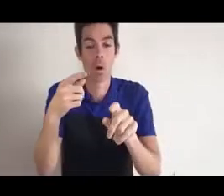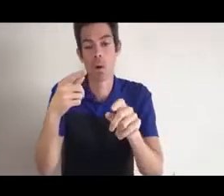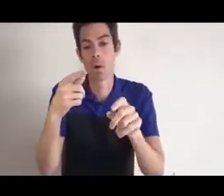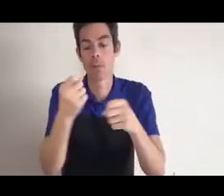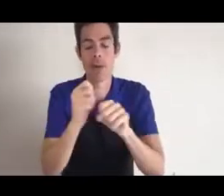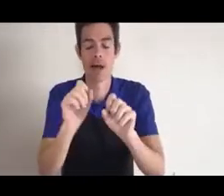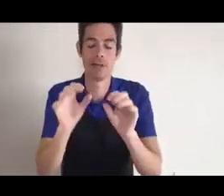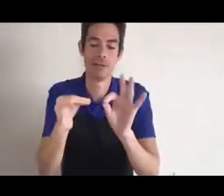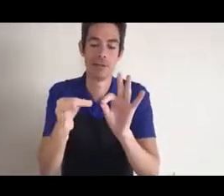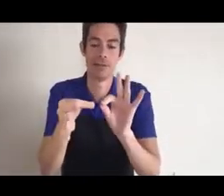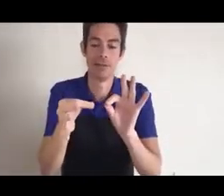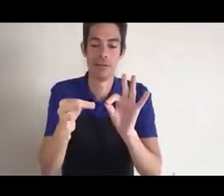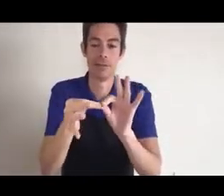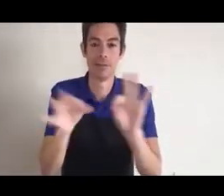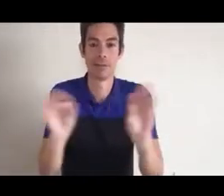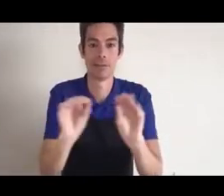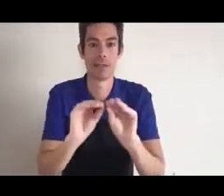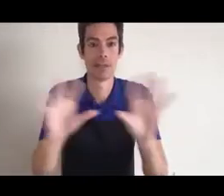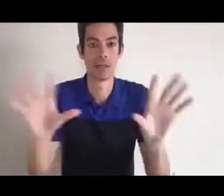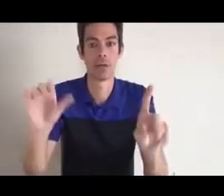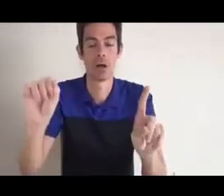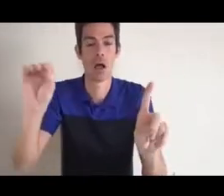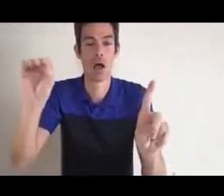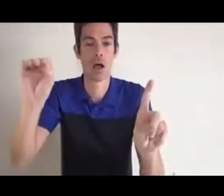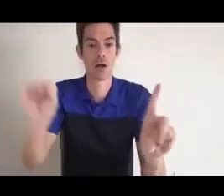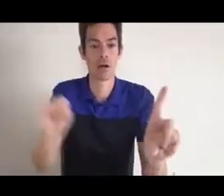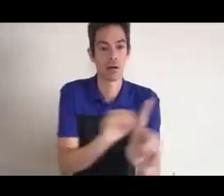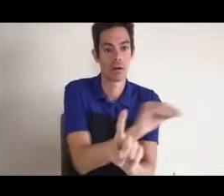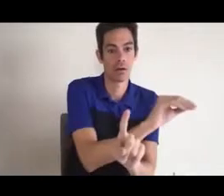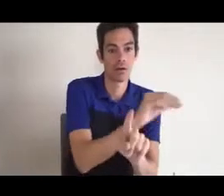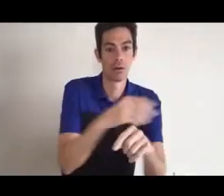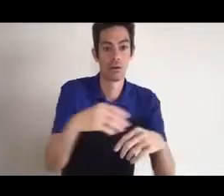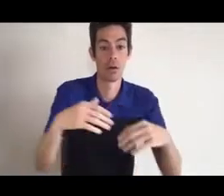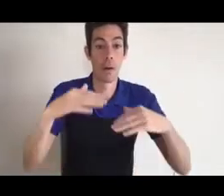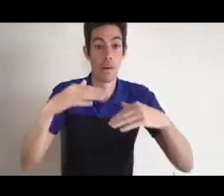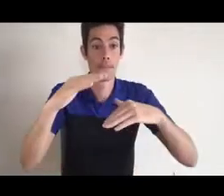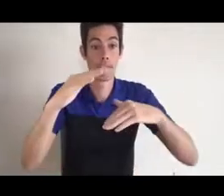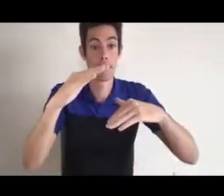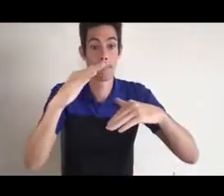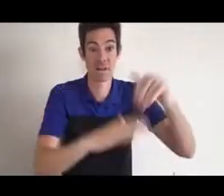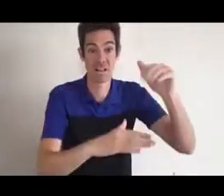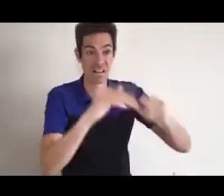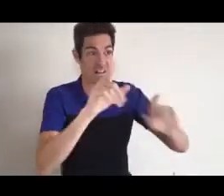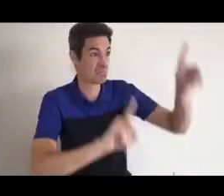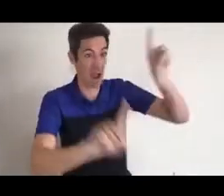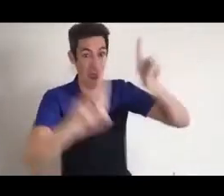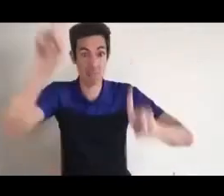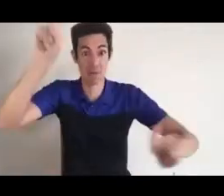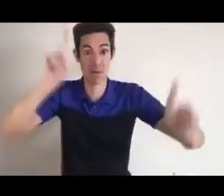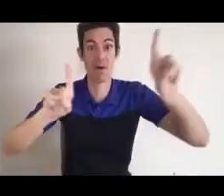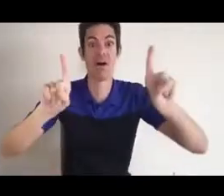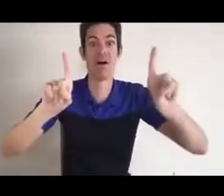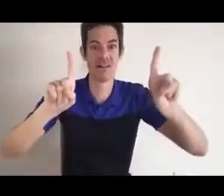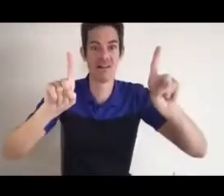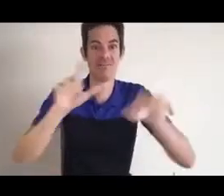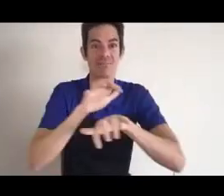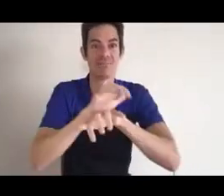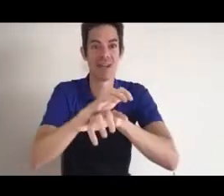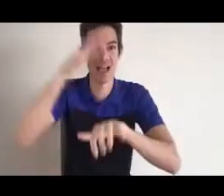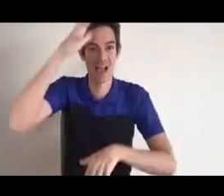The focal point, to make the sentence clear, can be